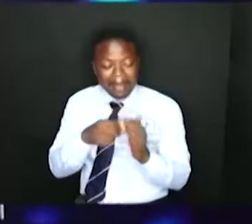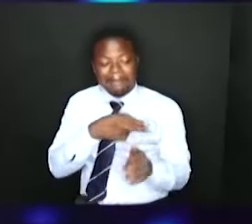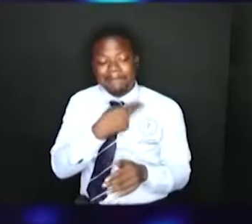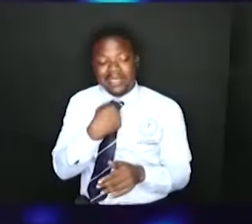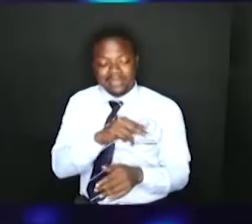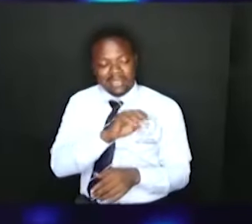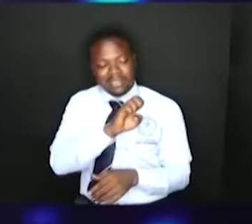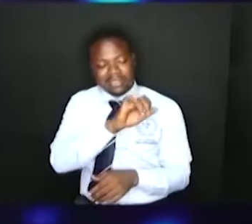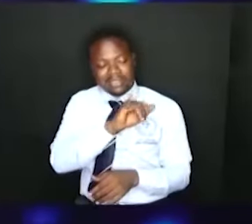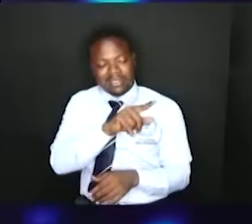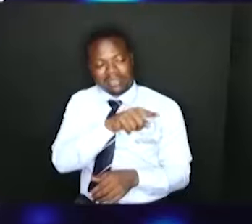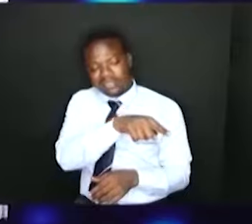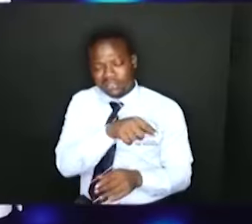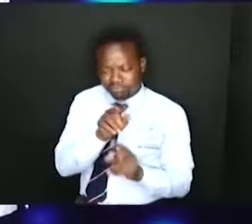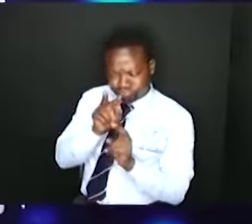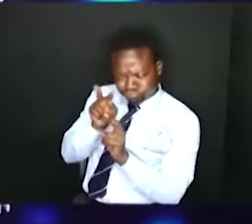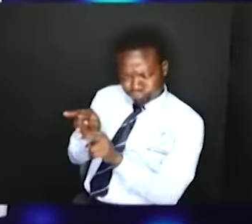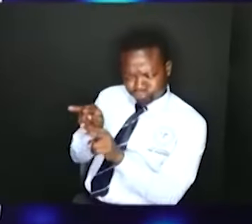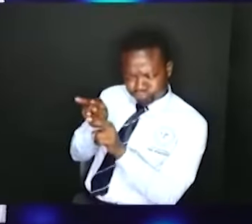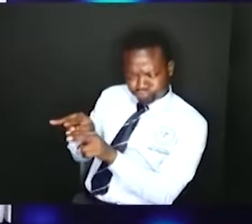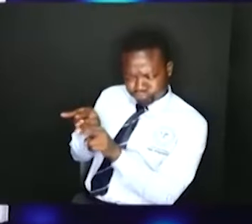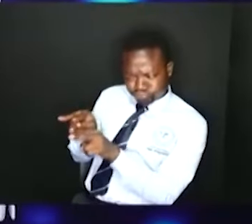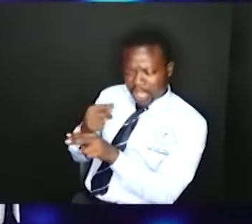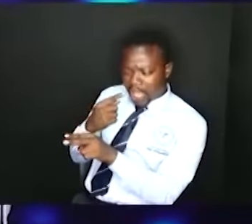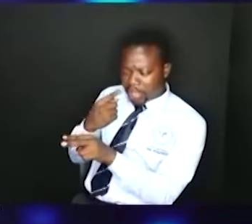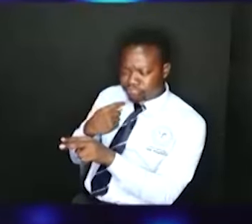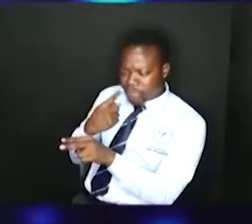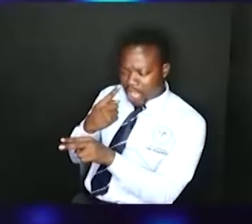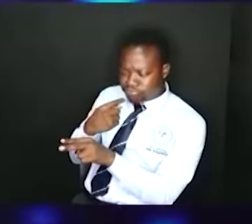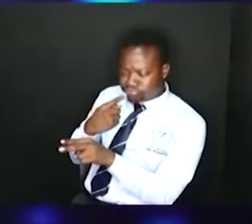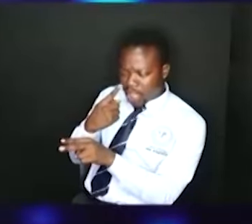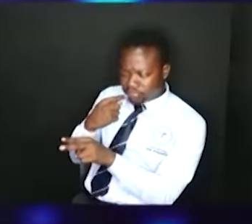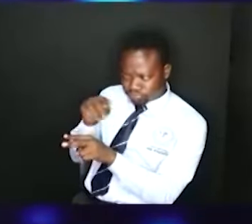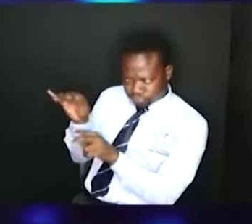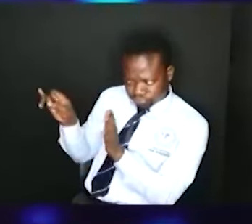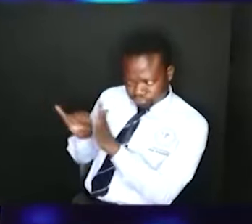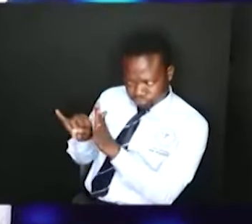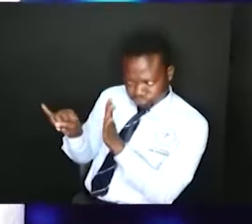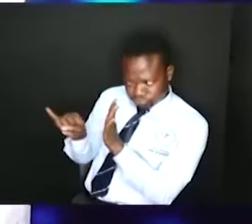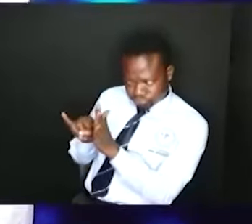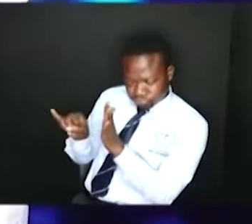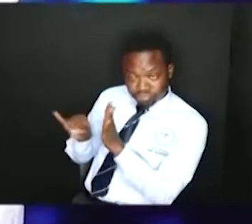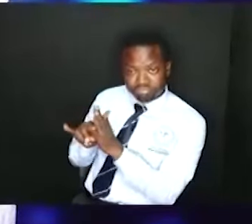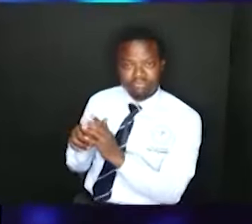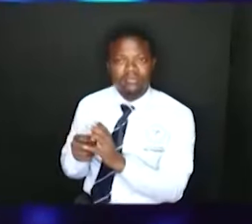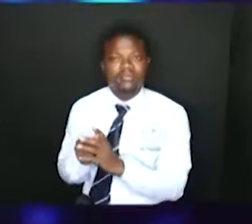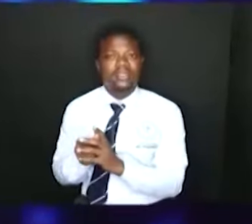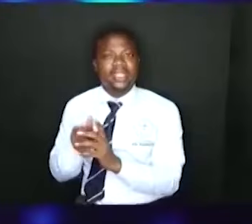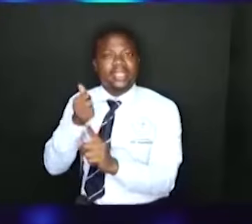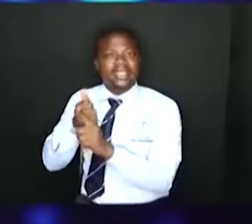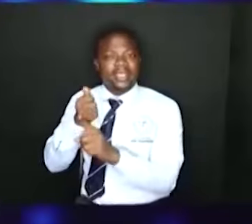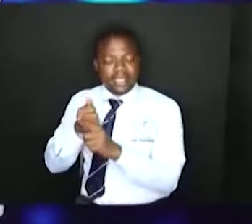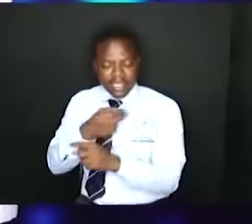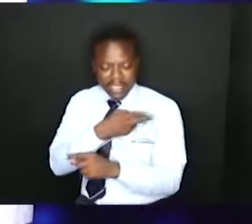mouth. Hannah was praying in her